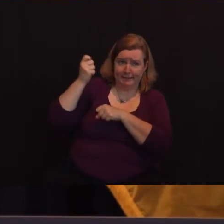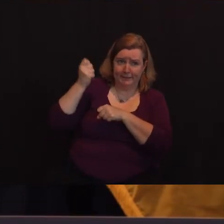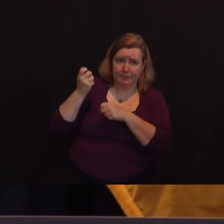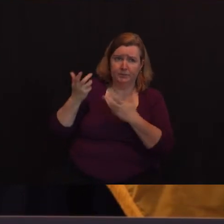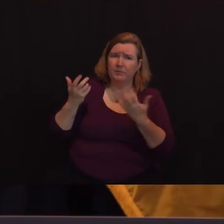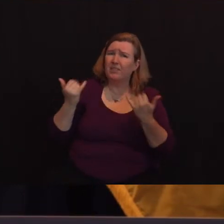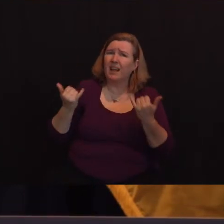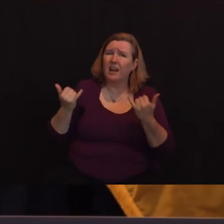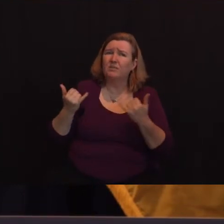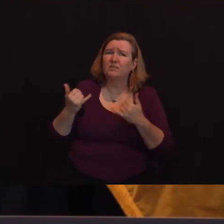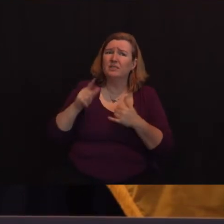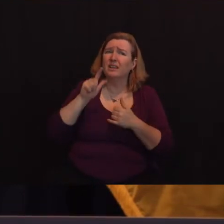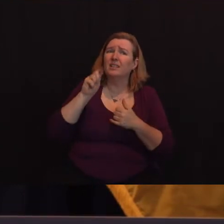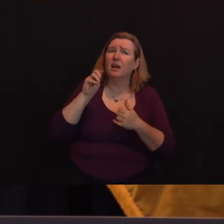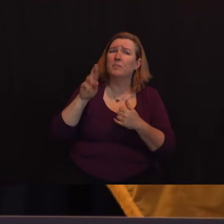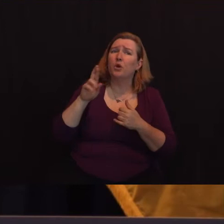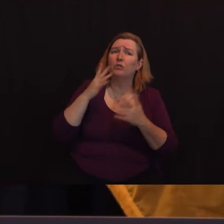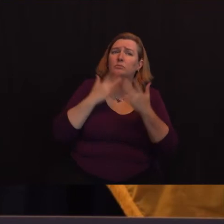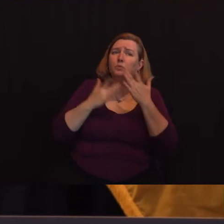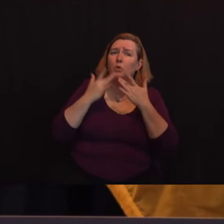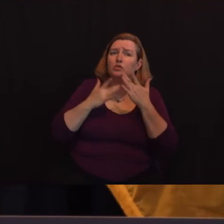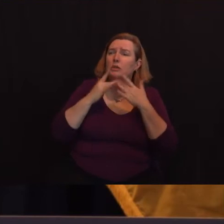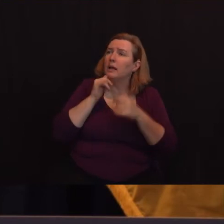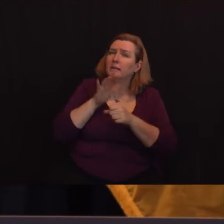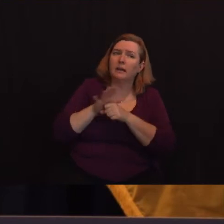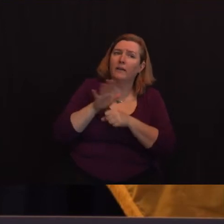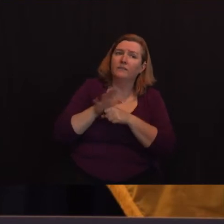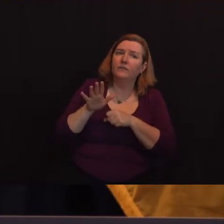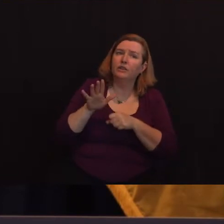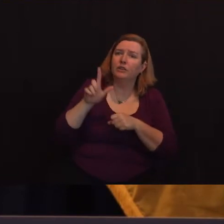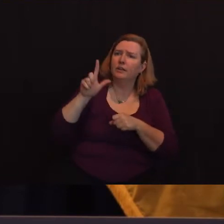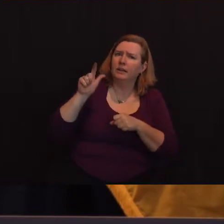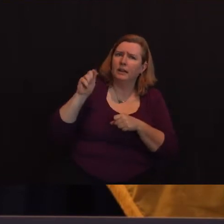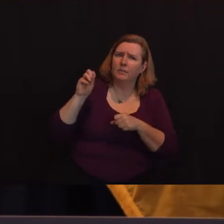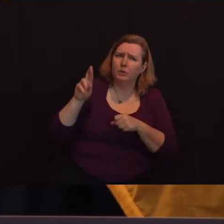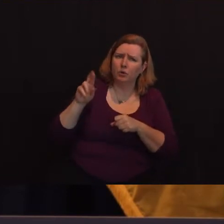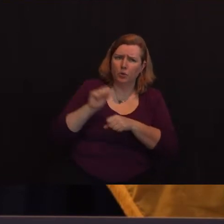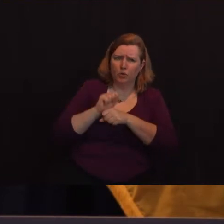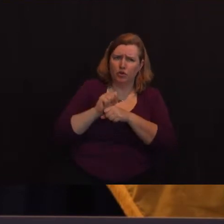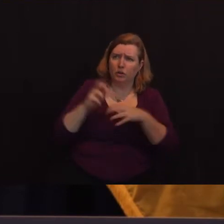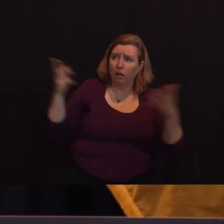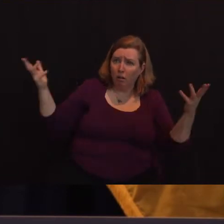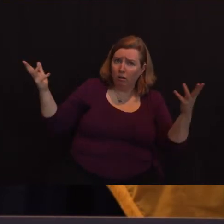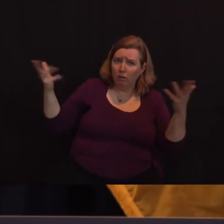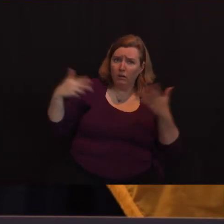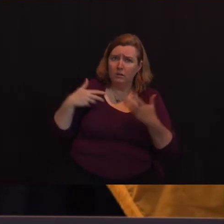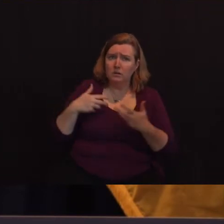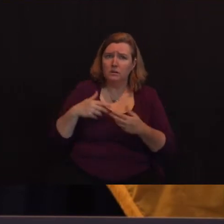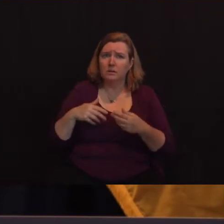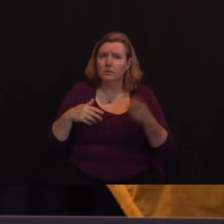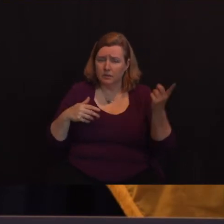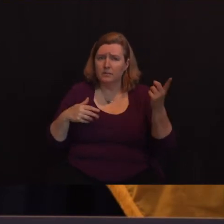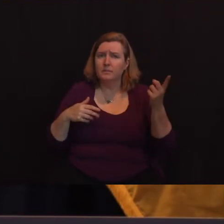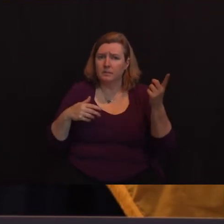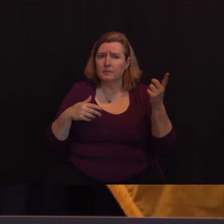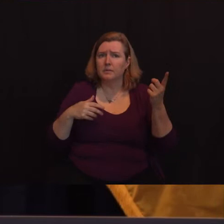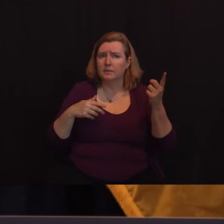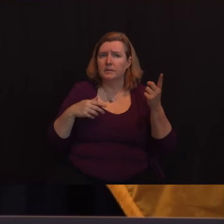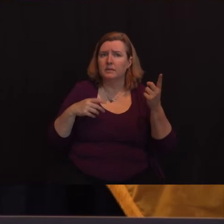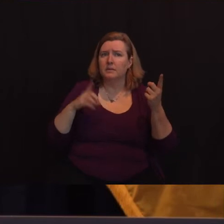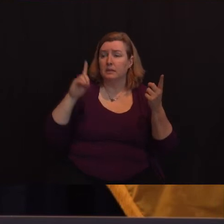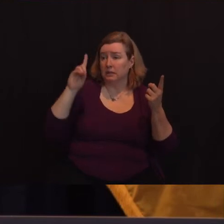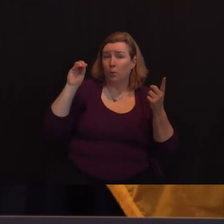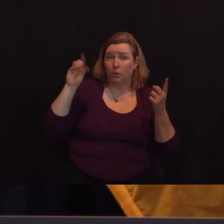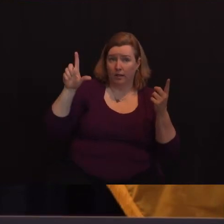through. President Biden said the federal labor department plans to work with states to ensure they have work